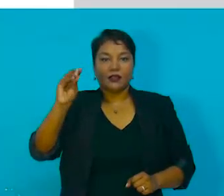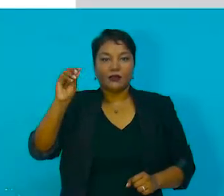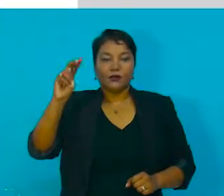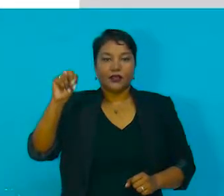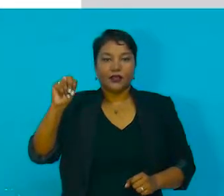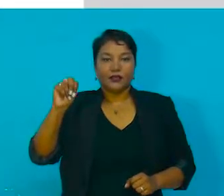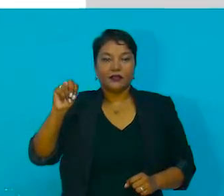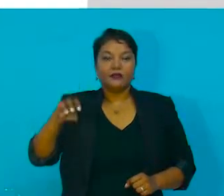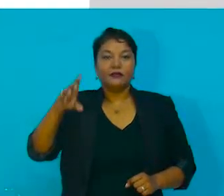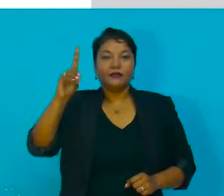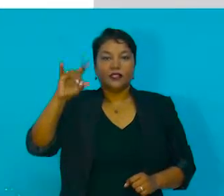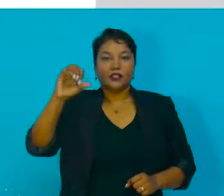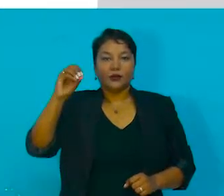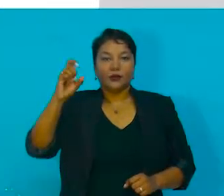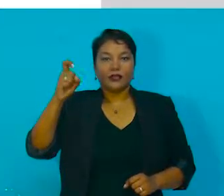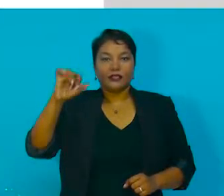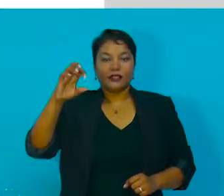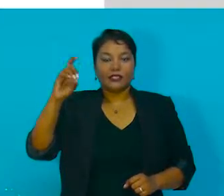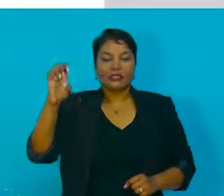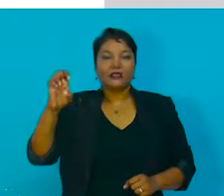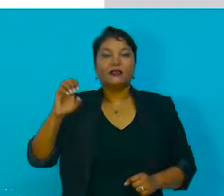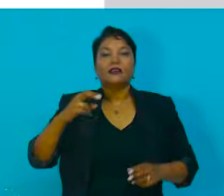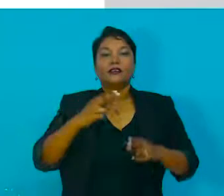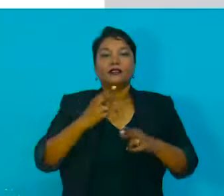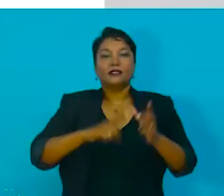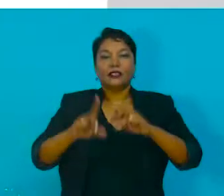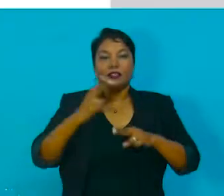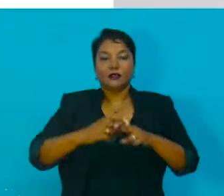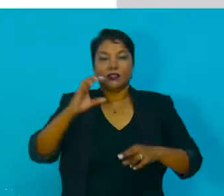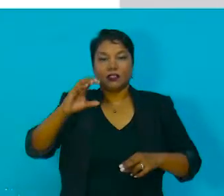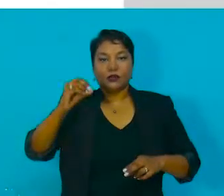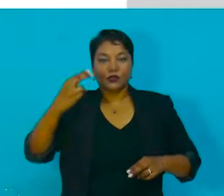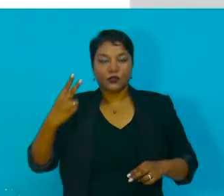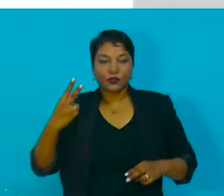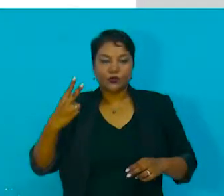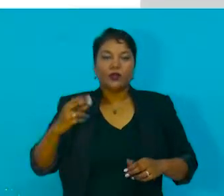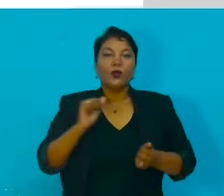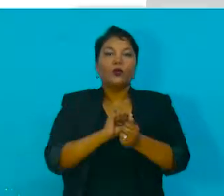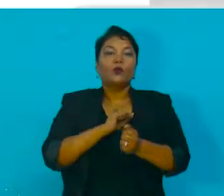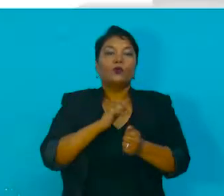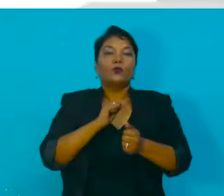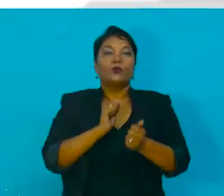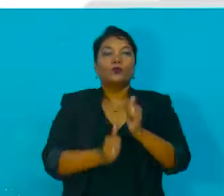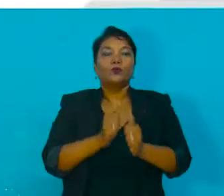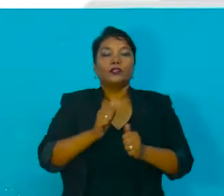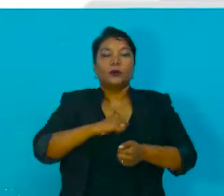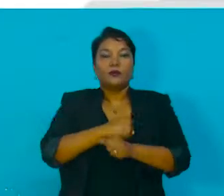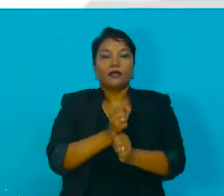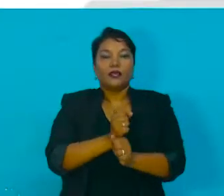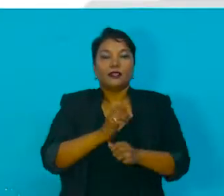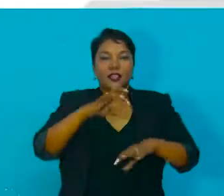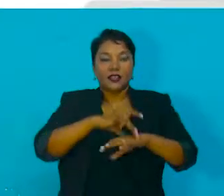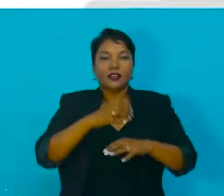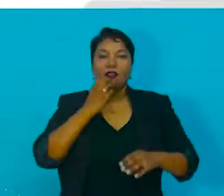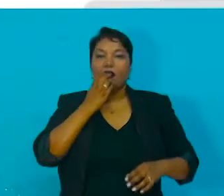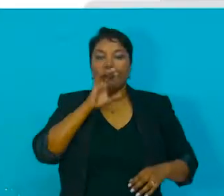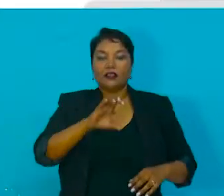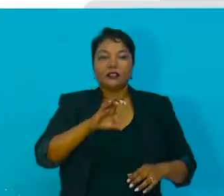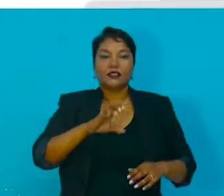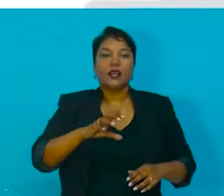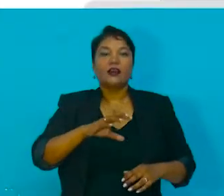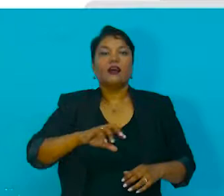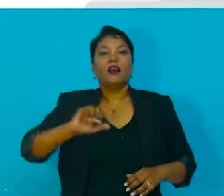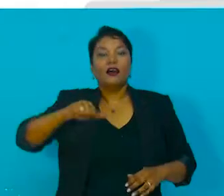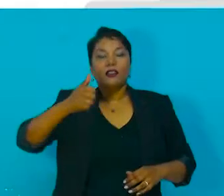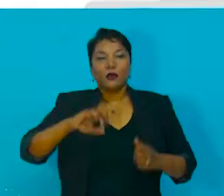global warming. 2. They pose a danger to the natural ecosystems through events like oil spills and coal